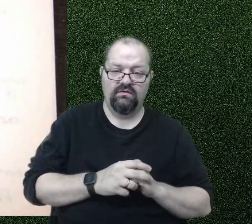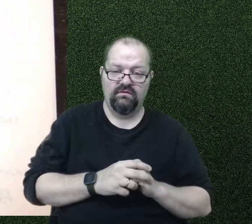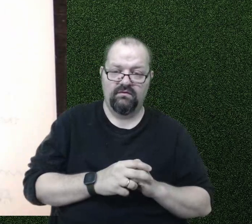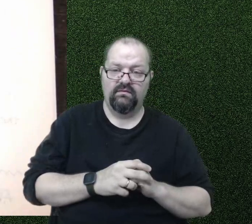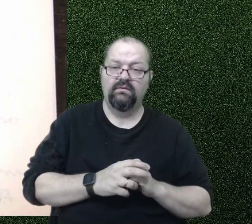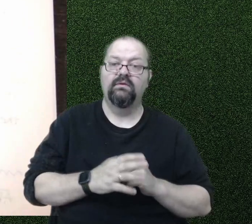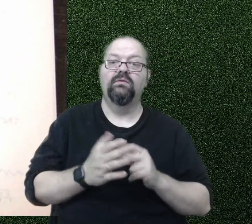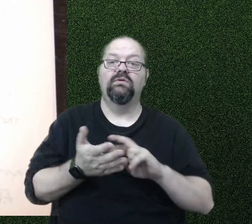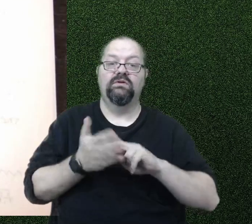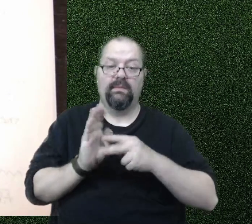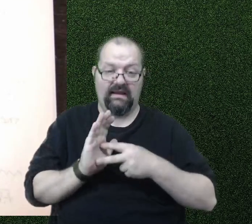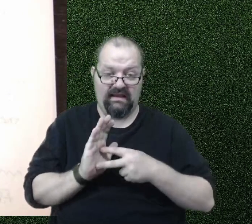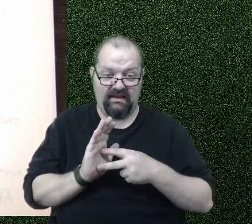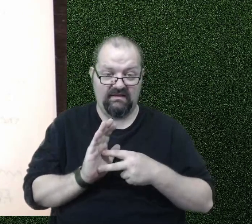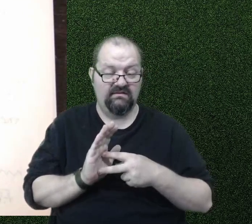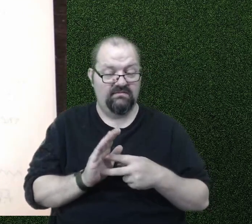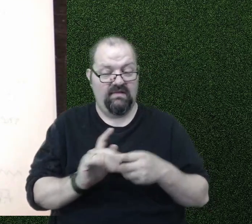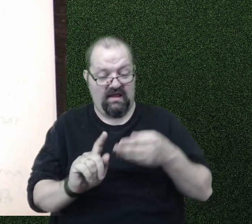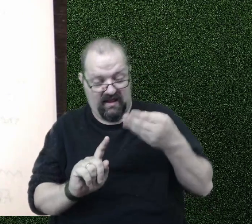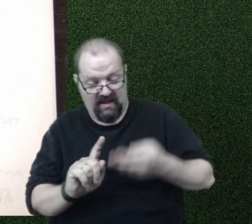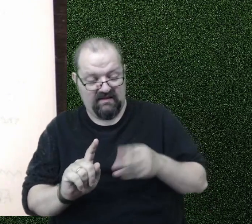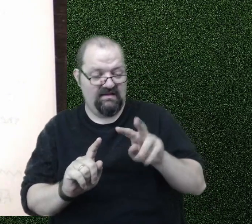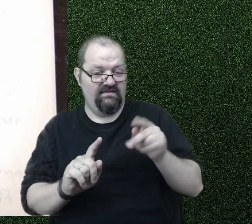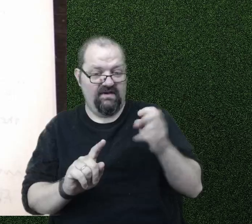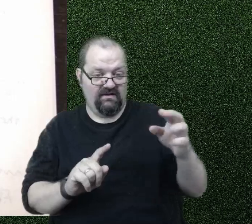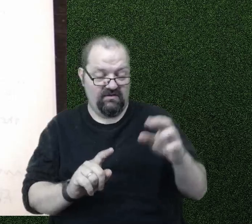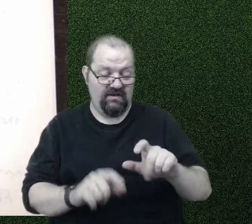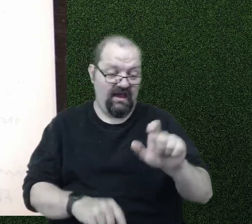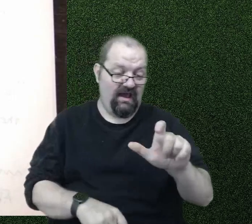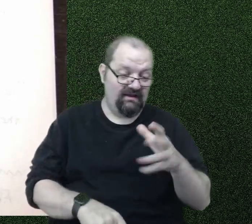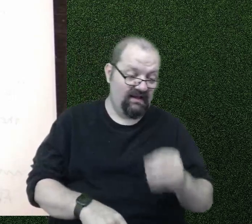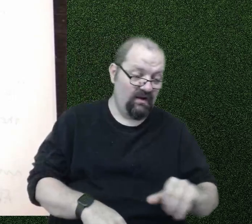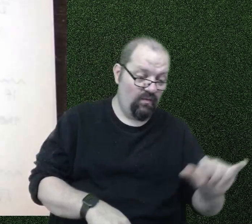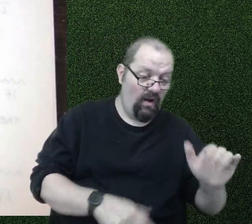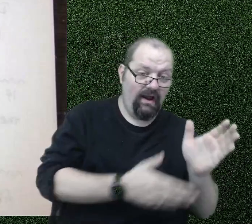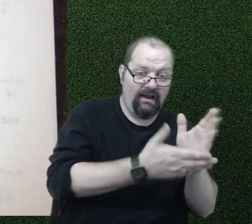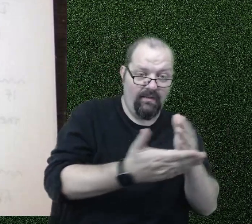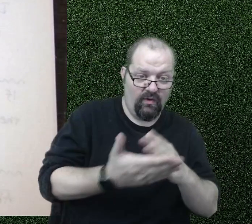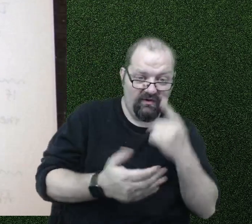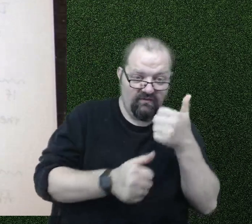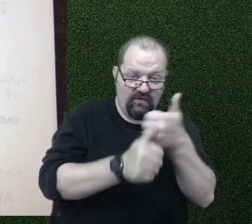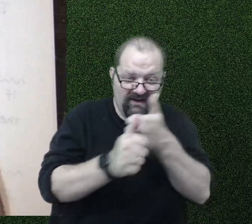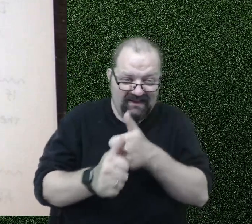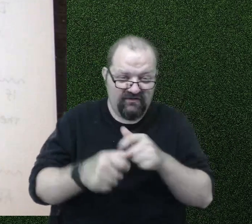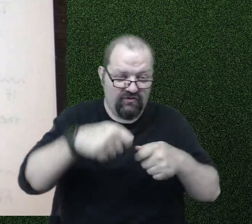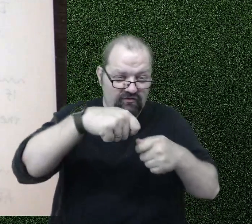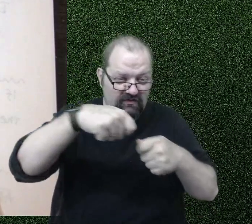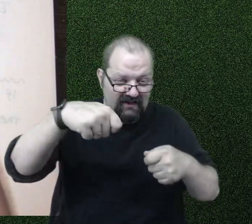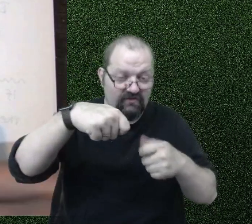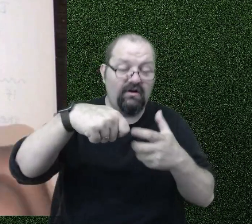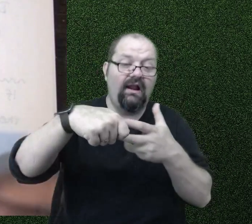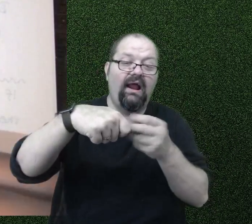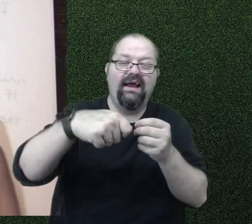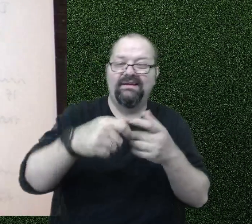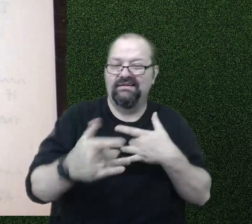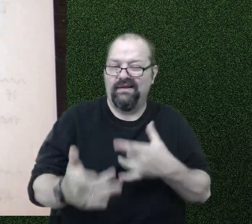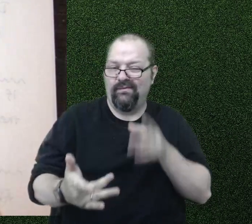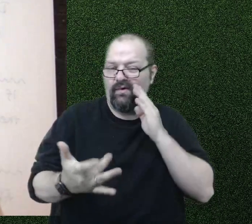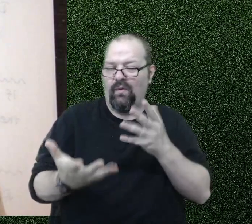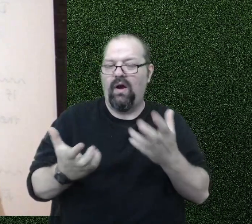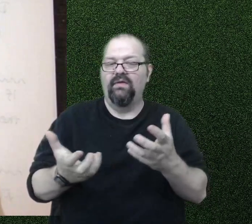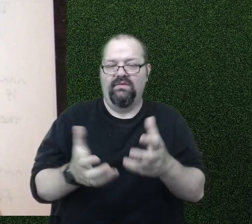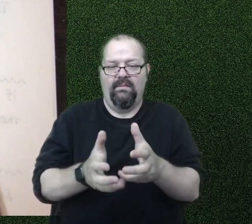So the tension as a vector, the x and y components of this tension and the x and y components of this tension. And usually we want the magnitudes